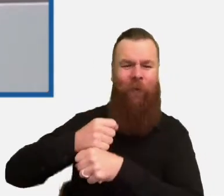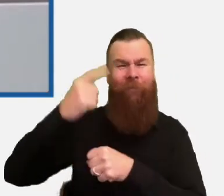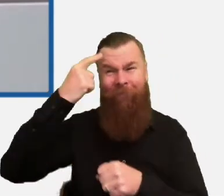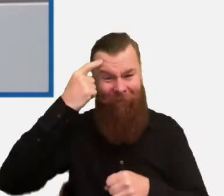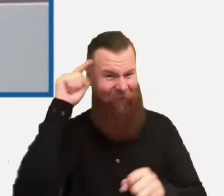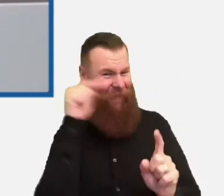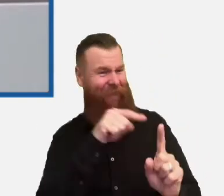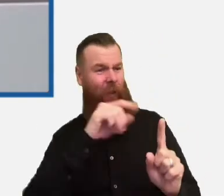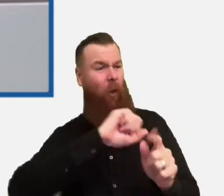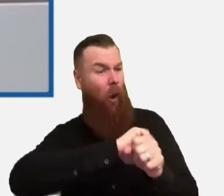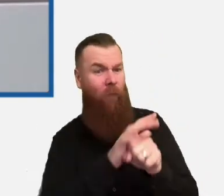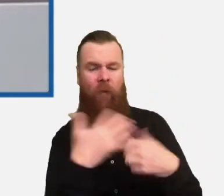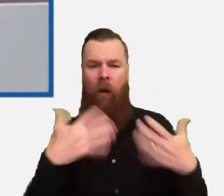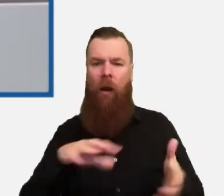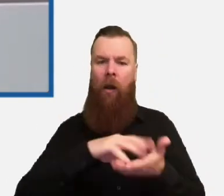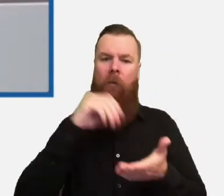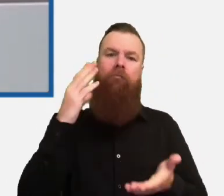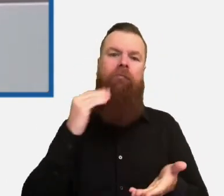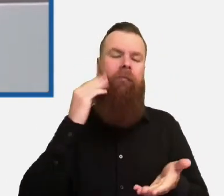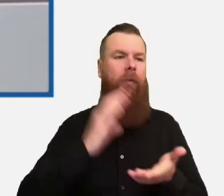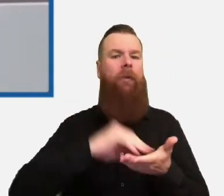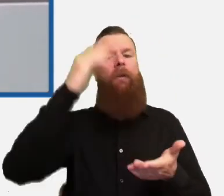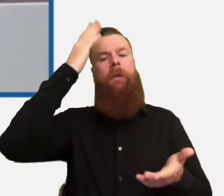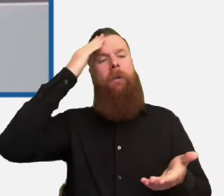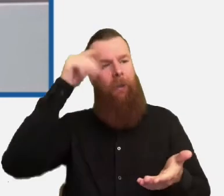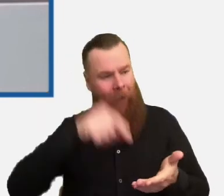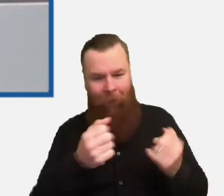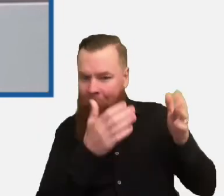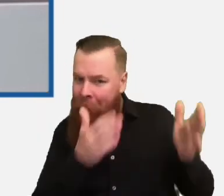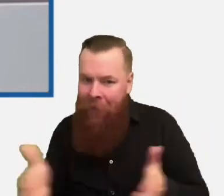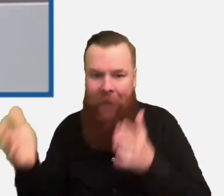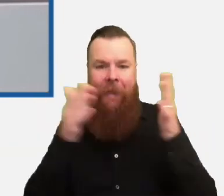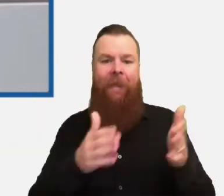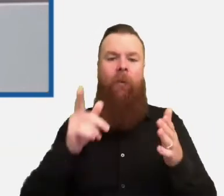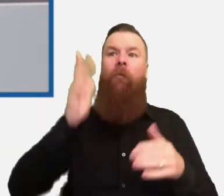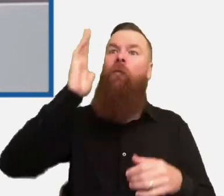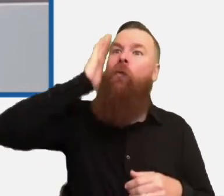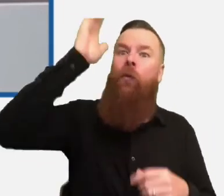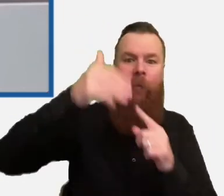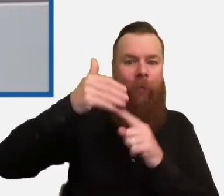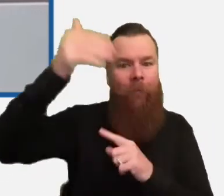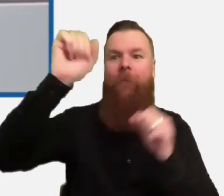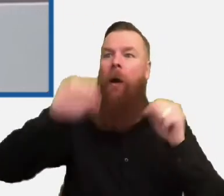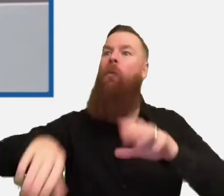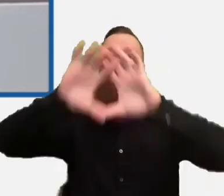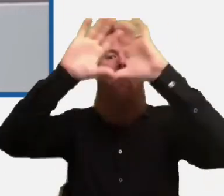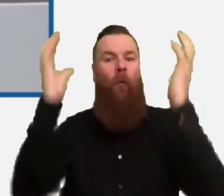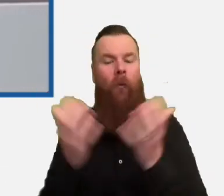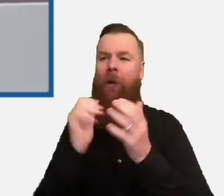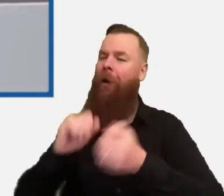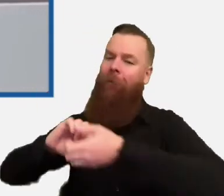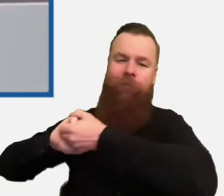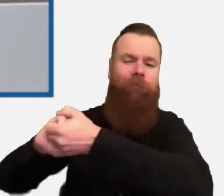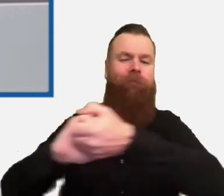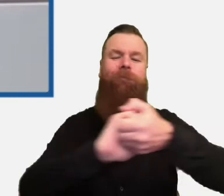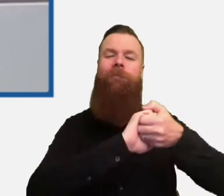larger countries should try to provide leadership in that regard. The final point I'd make